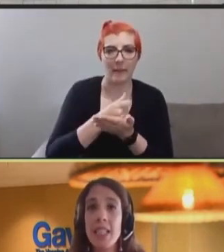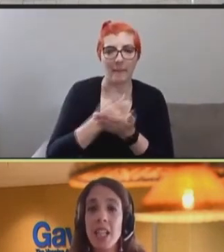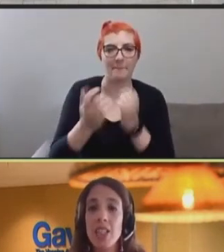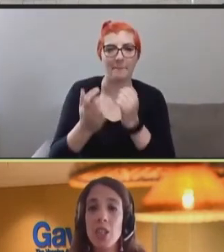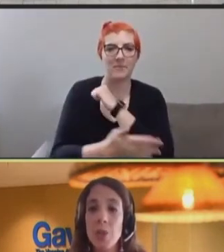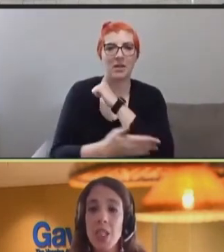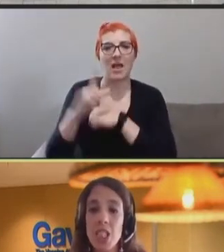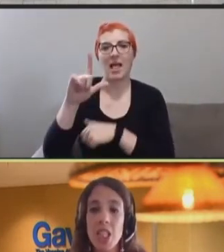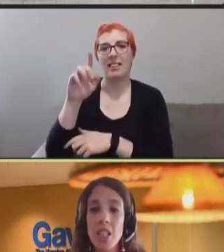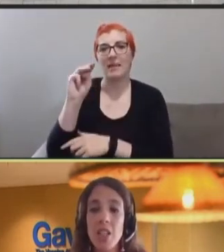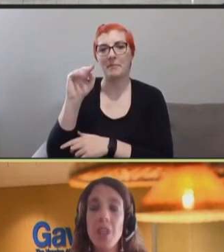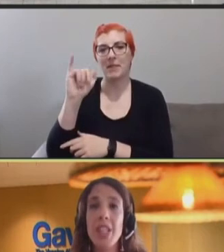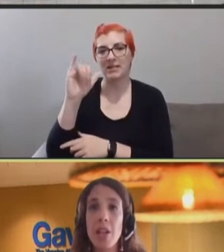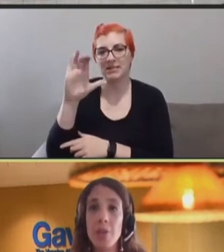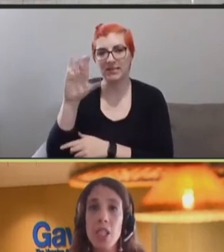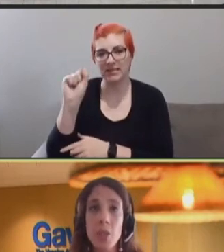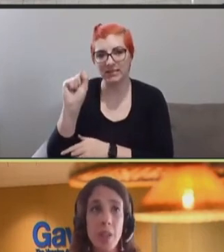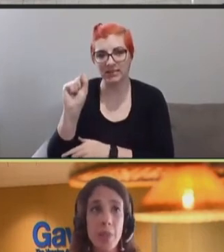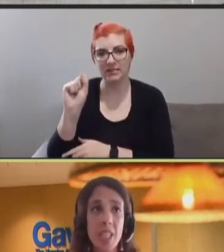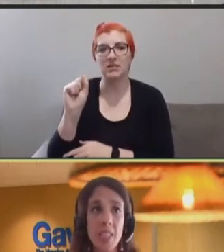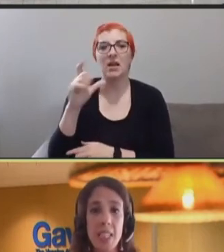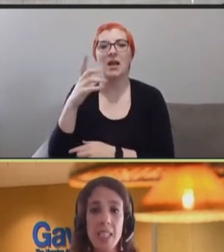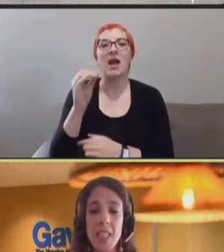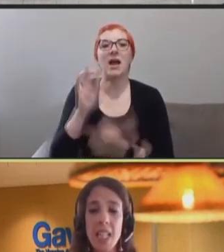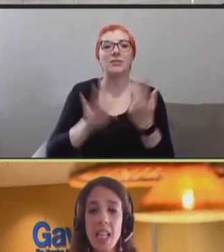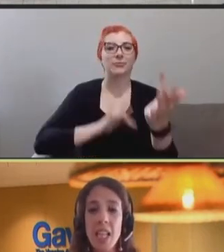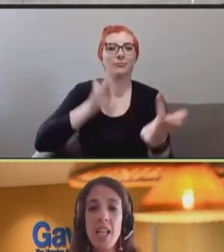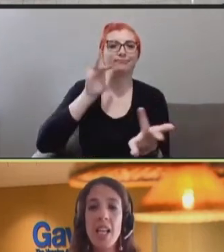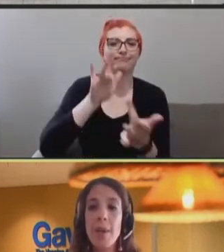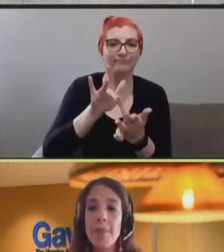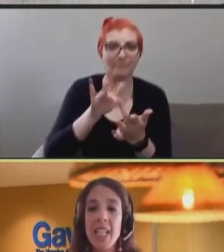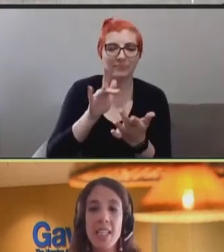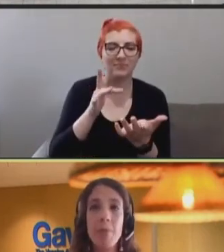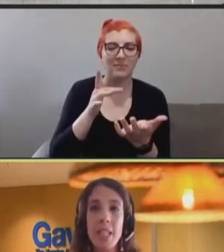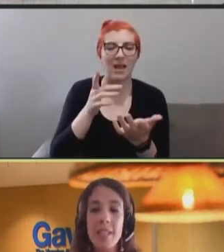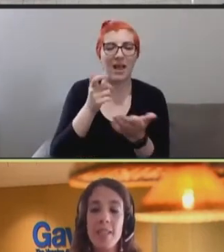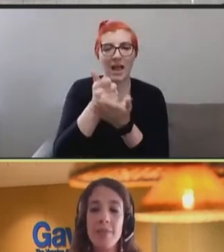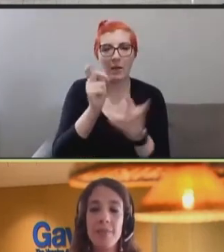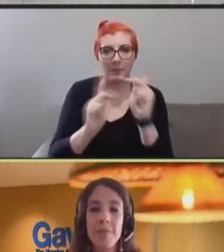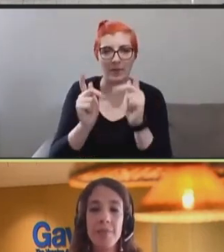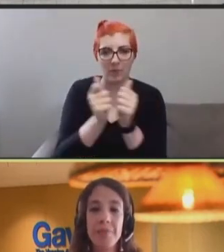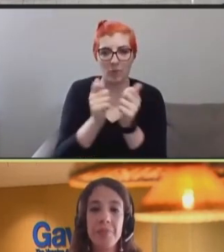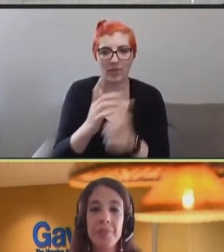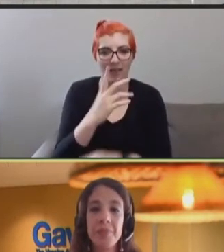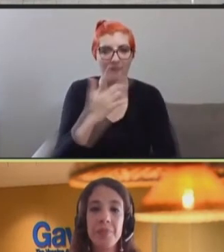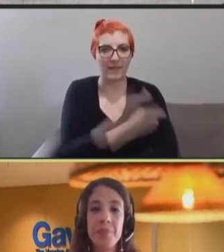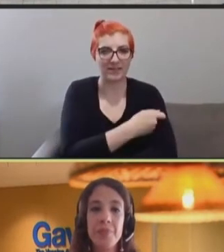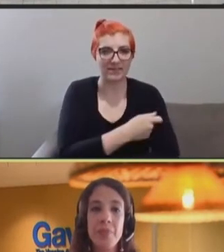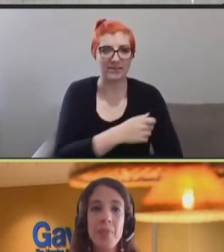LMICs and to reach the unreached with vaccines. Next slide, please.